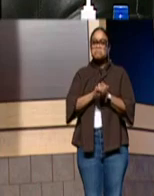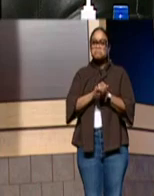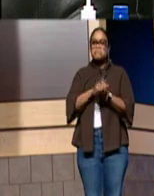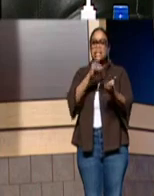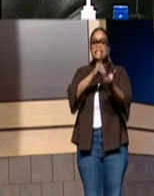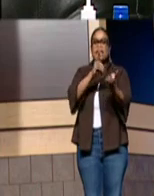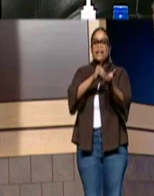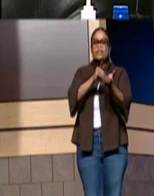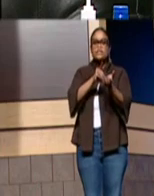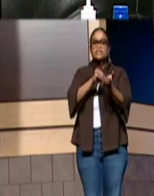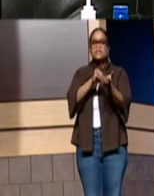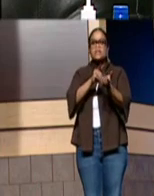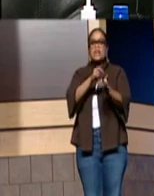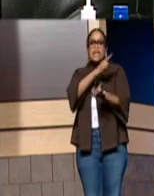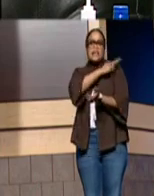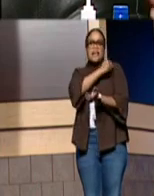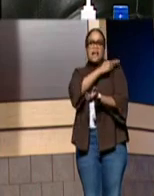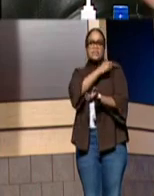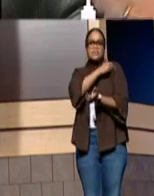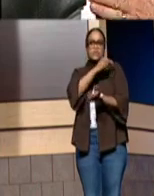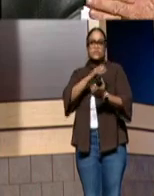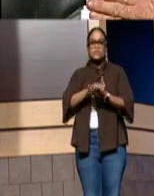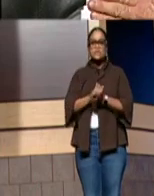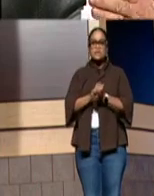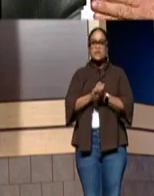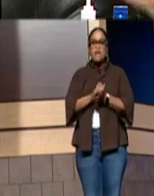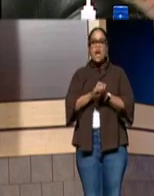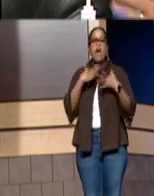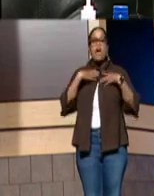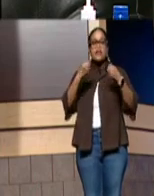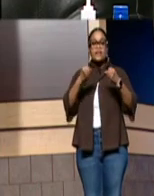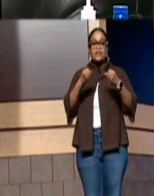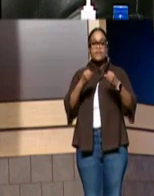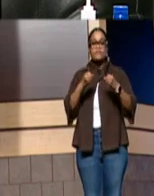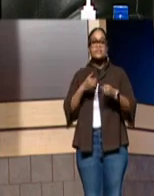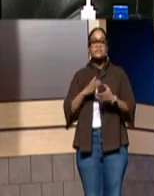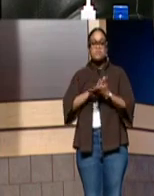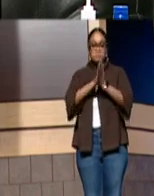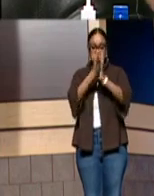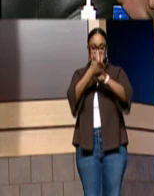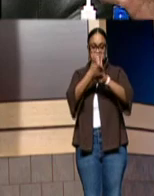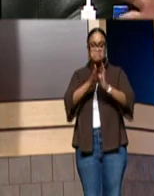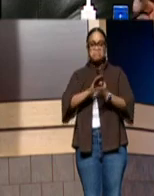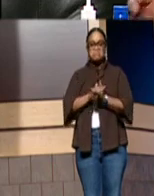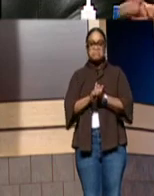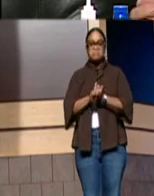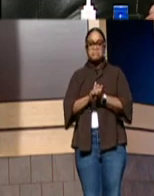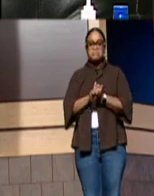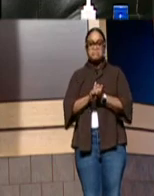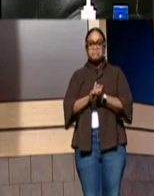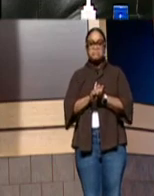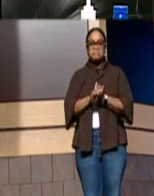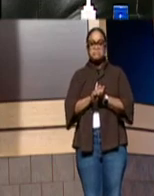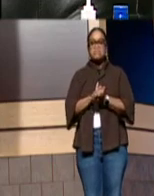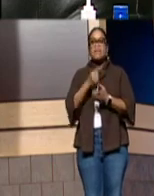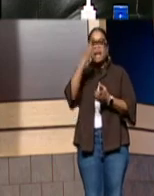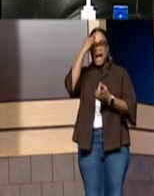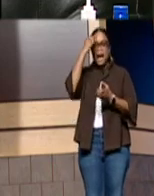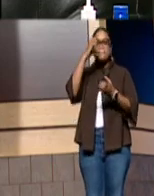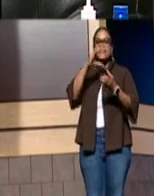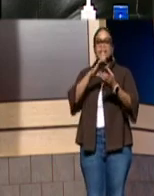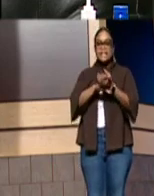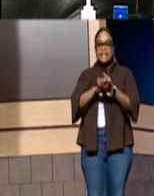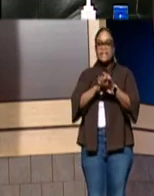and hospitals are the backside of Calvary. Mm-hmm. By his stripes, yes, we shall be healed. Yes. So I believe at